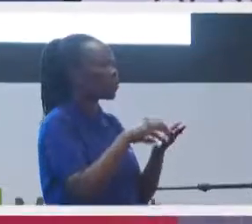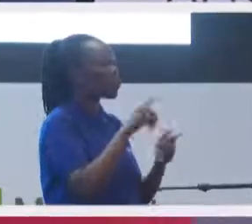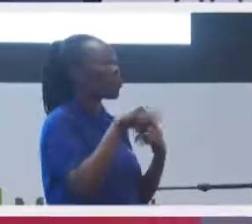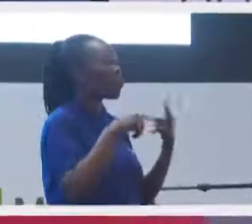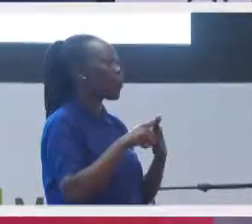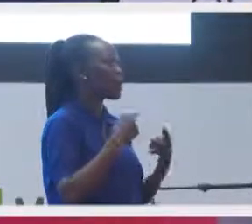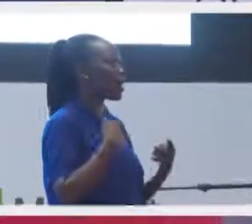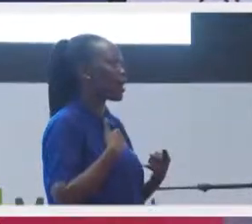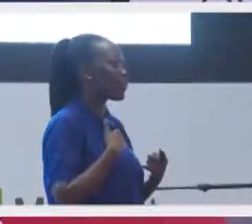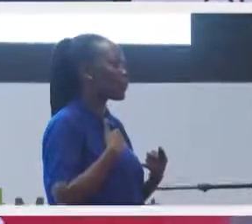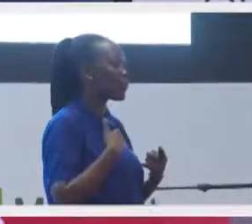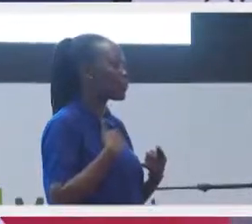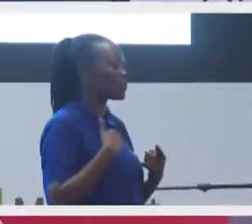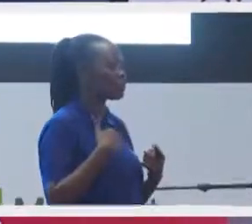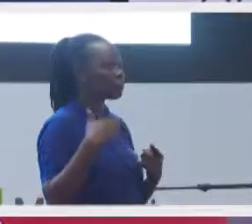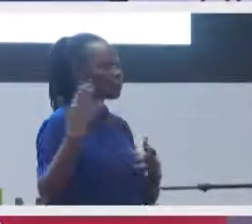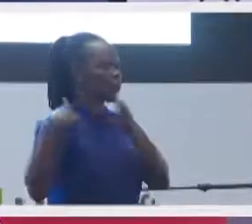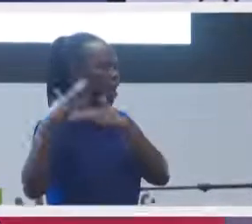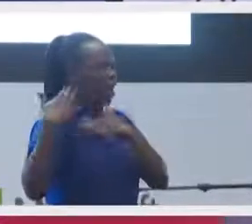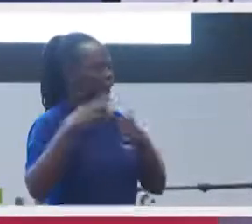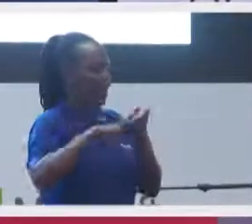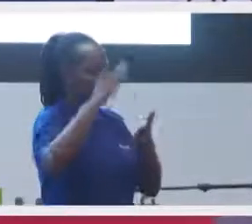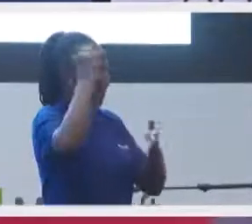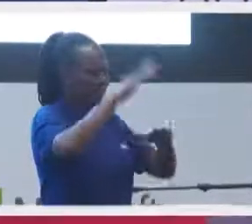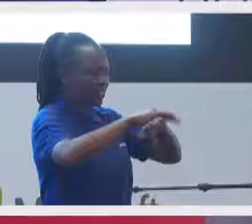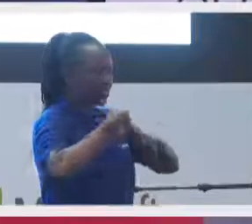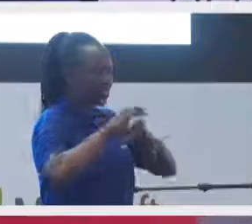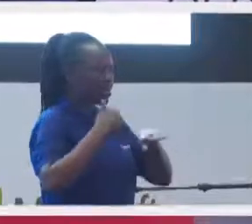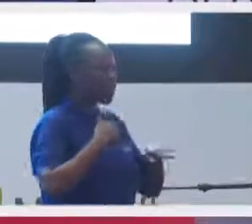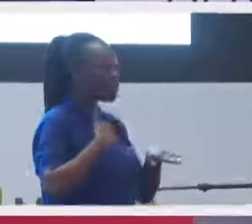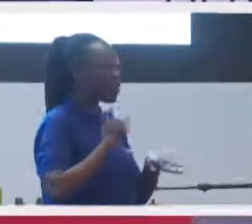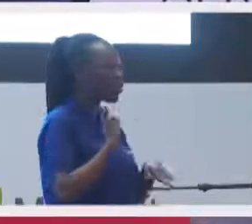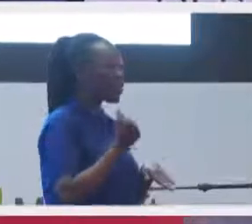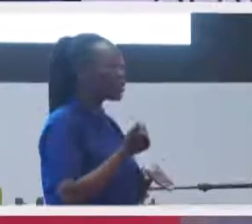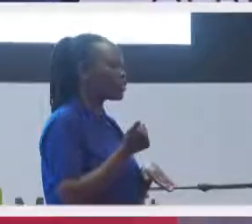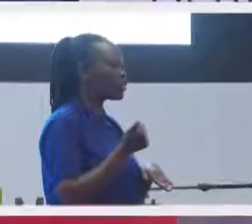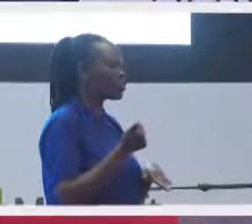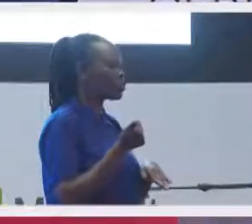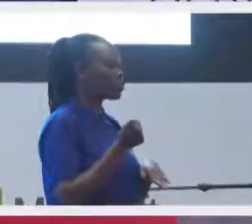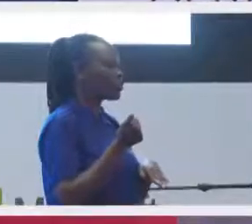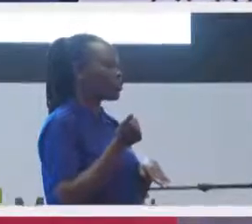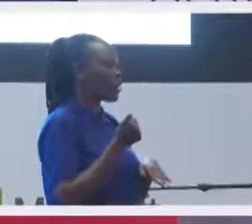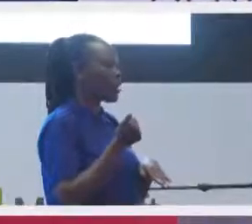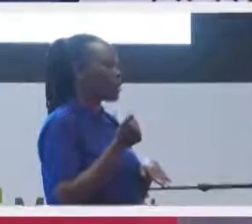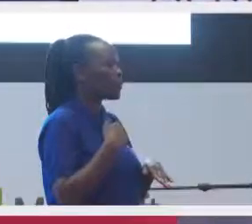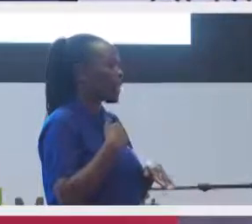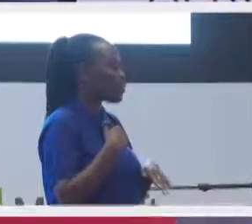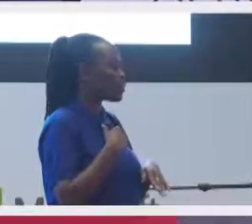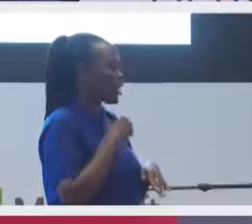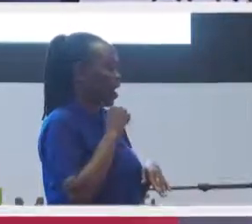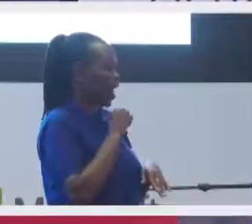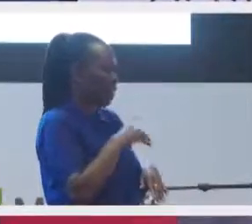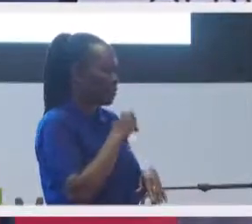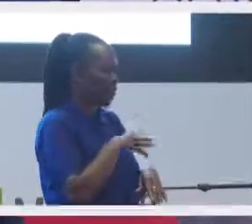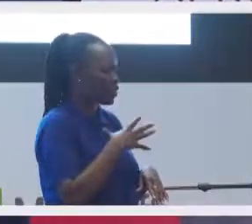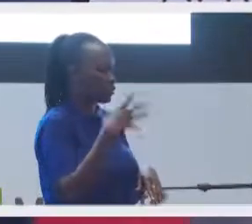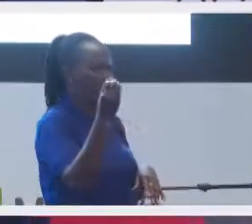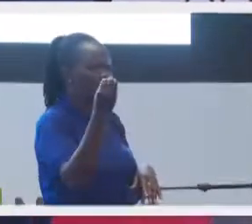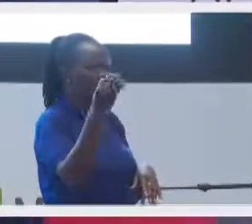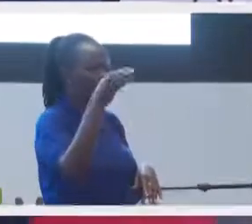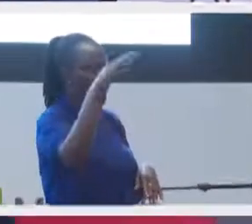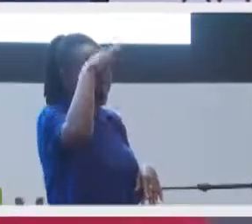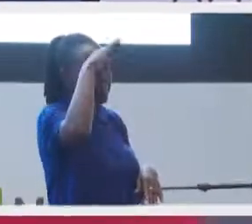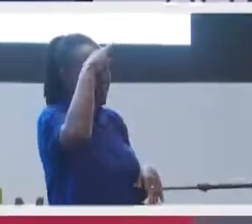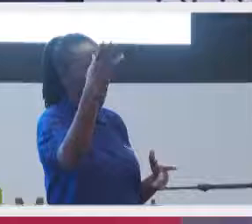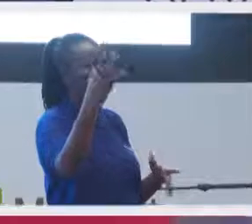was learning English, and I was absolutely terrified to go to noisy places, to bars, because I